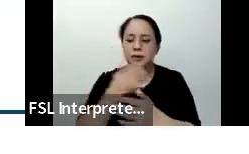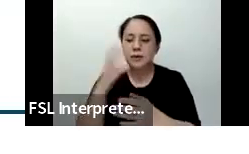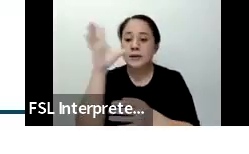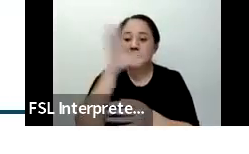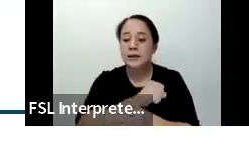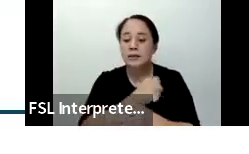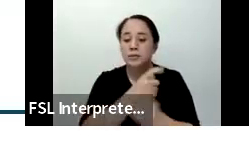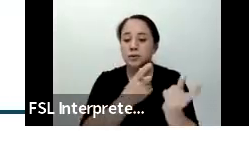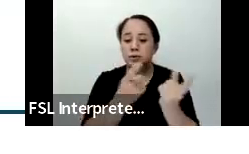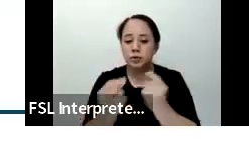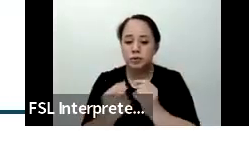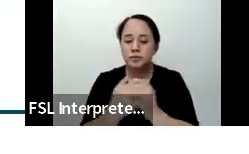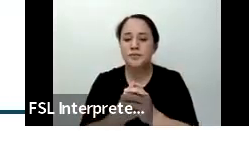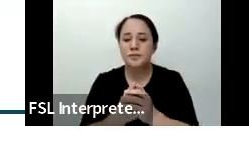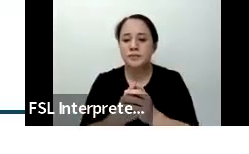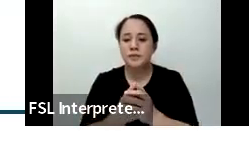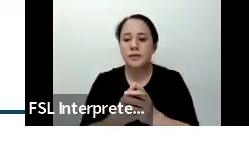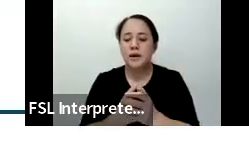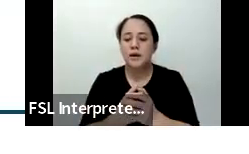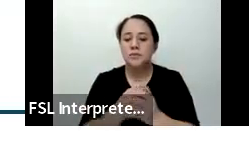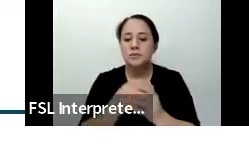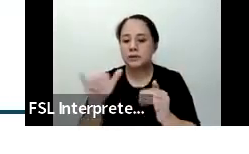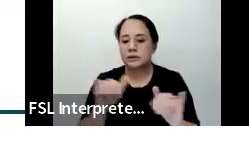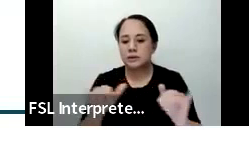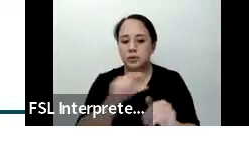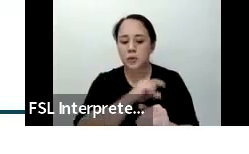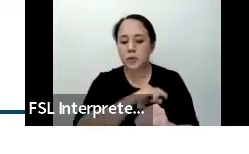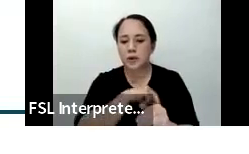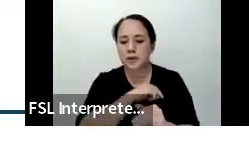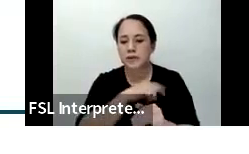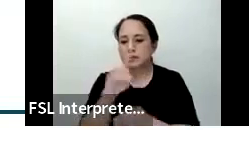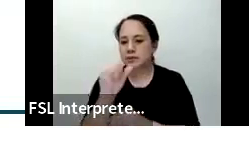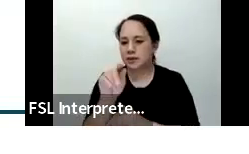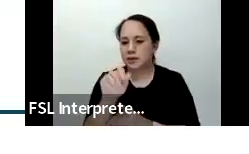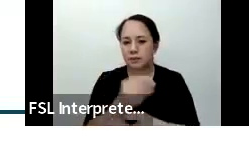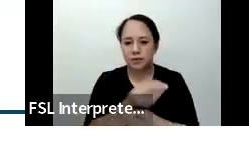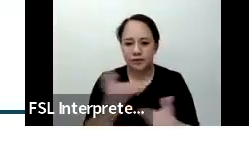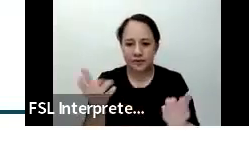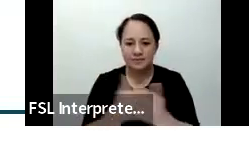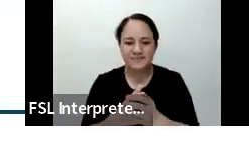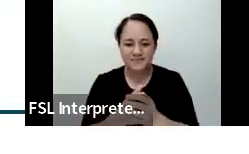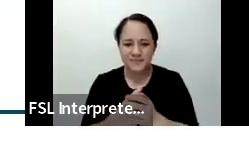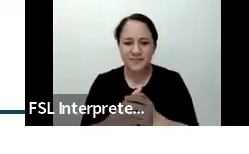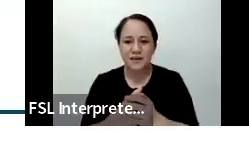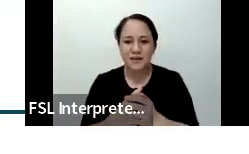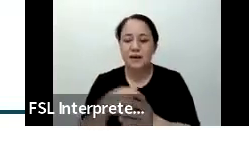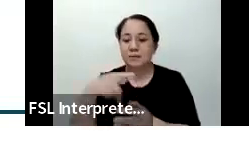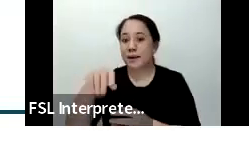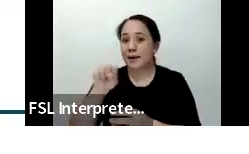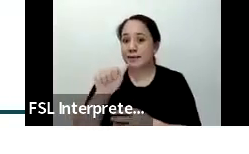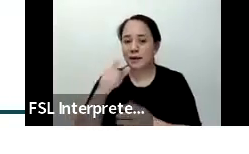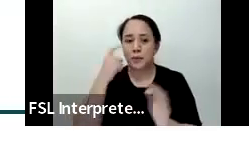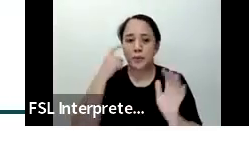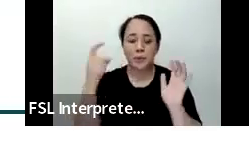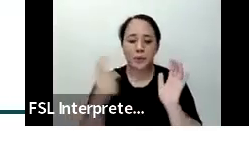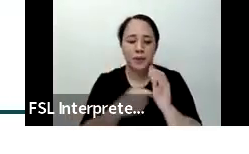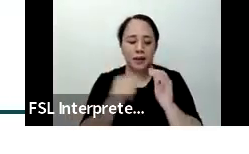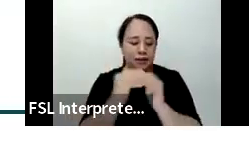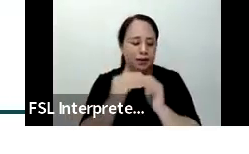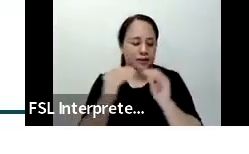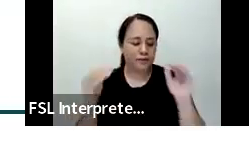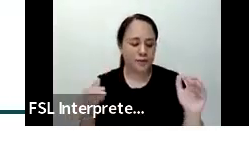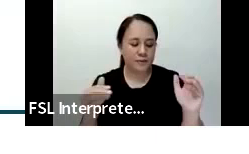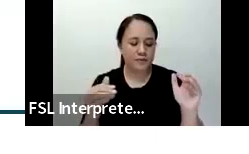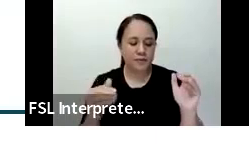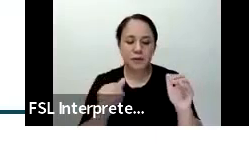we do will only be as good as the quality of data provided. PSA recognizes some level of